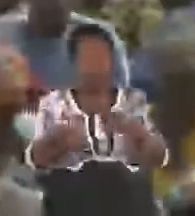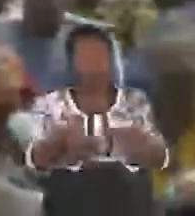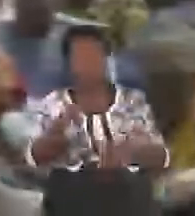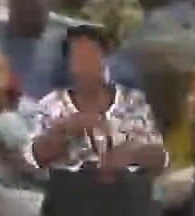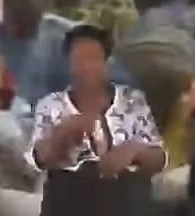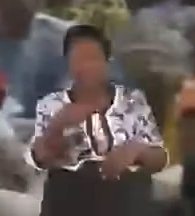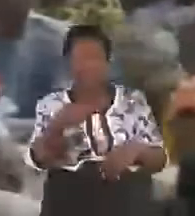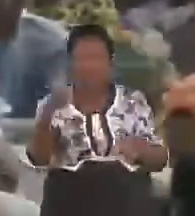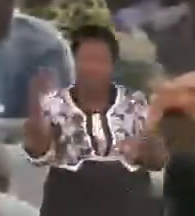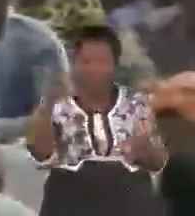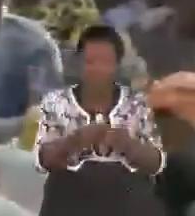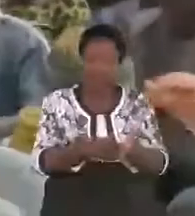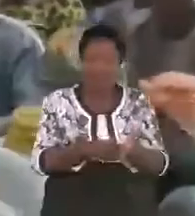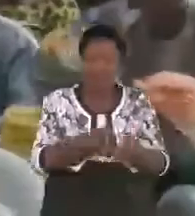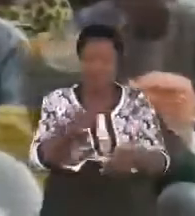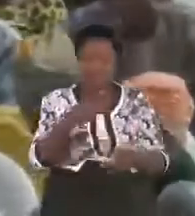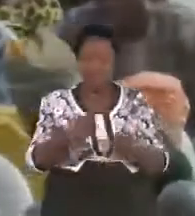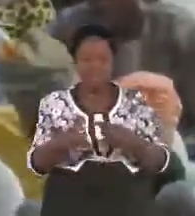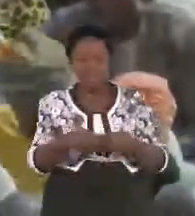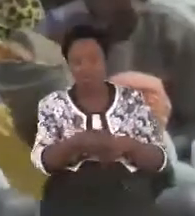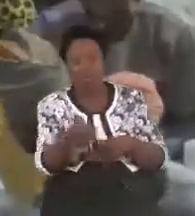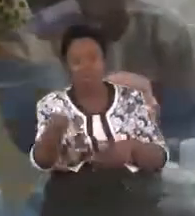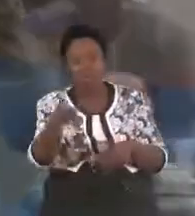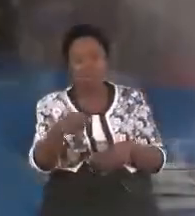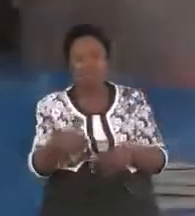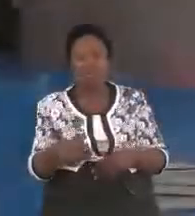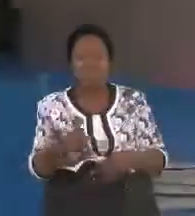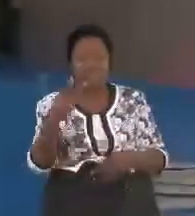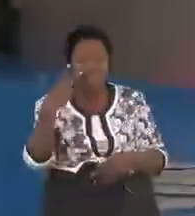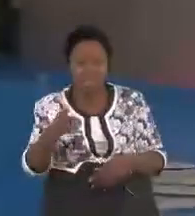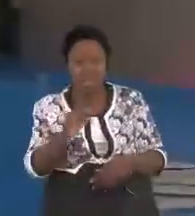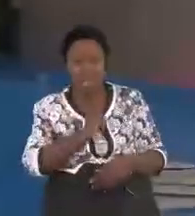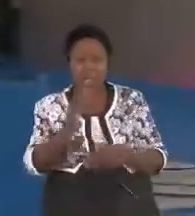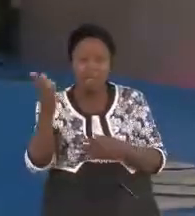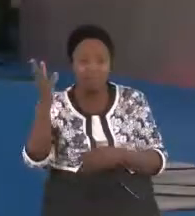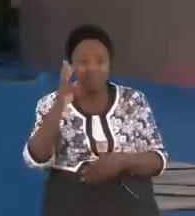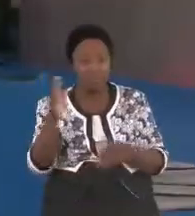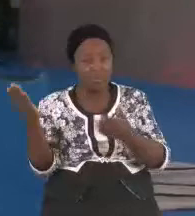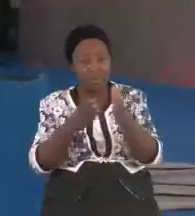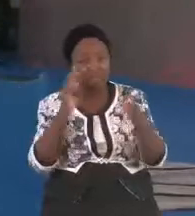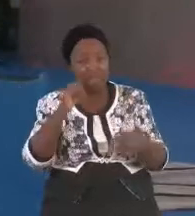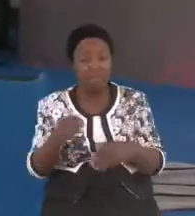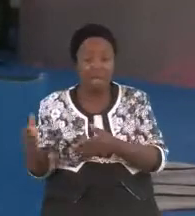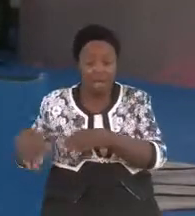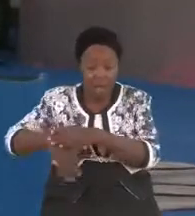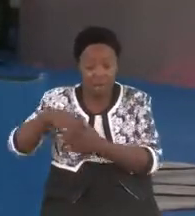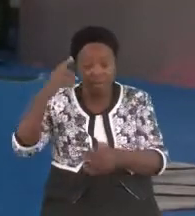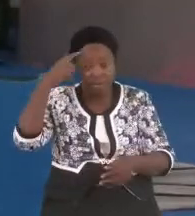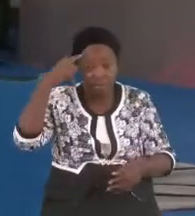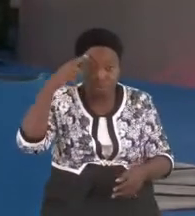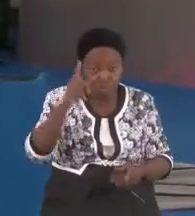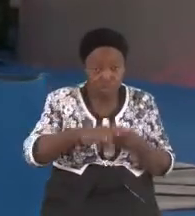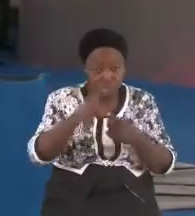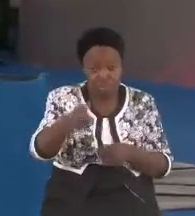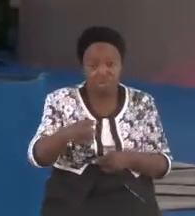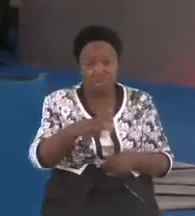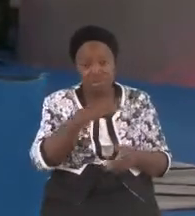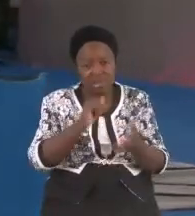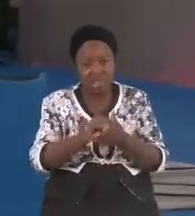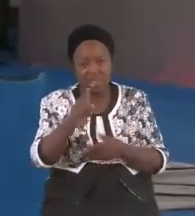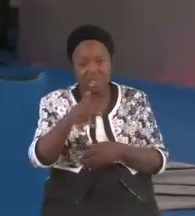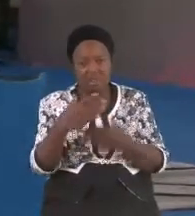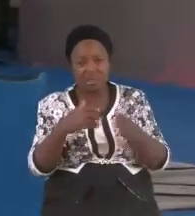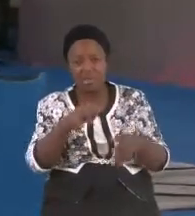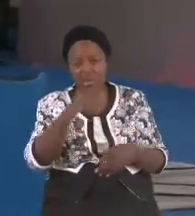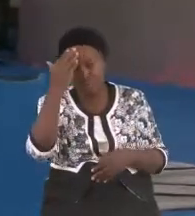them, Behold, I bring him forth to you, that ye may know that I find